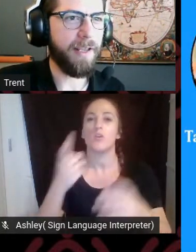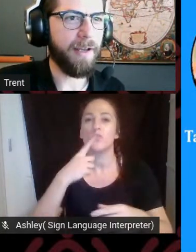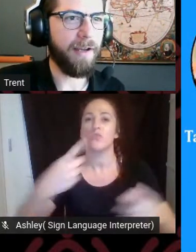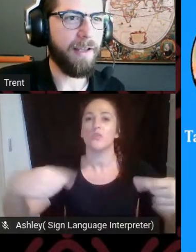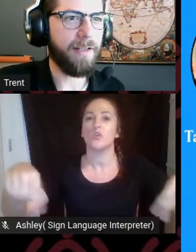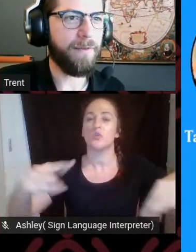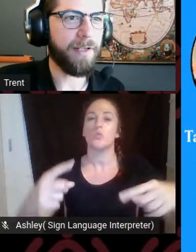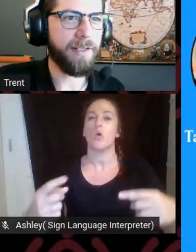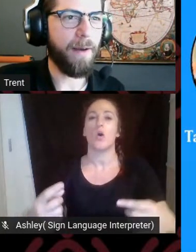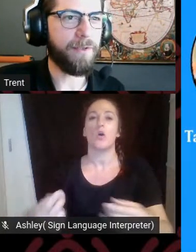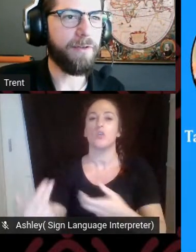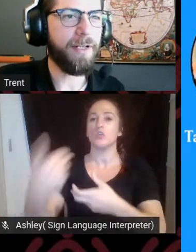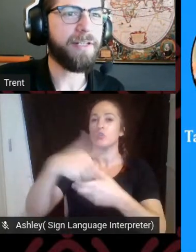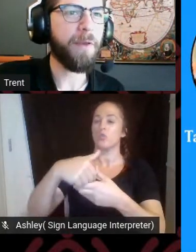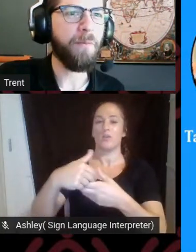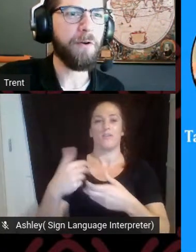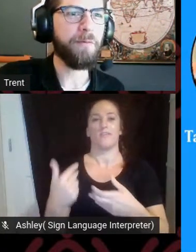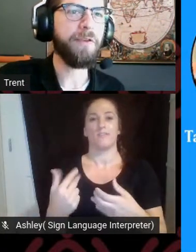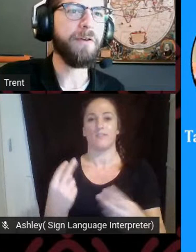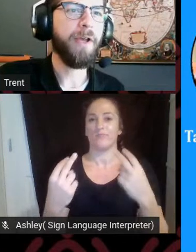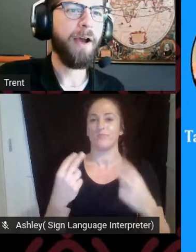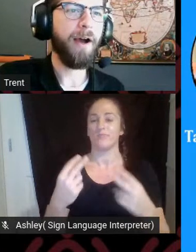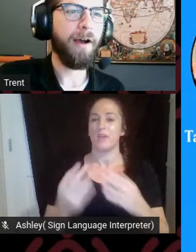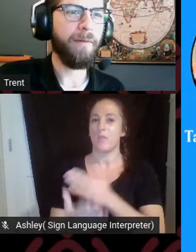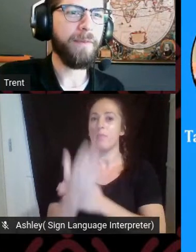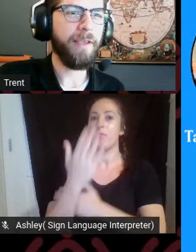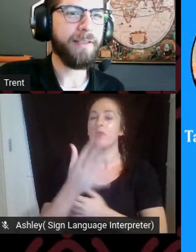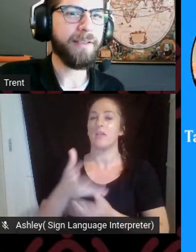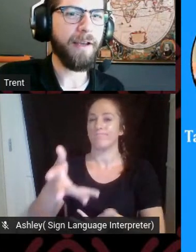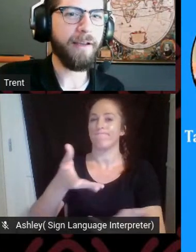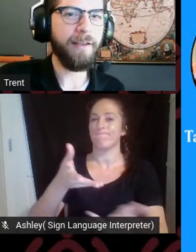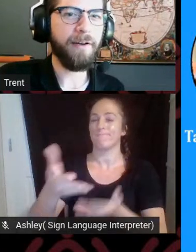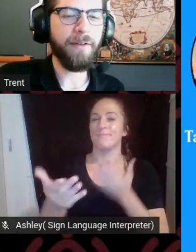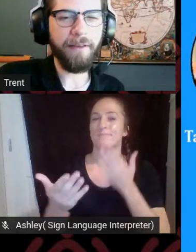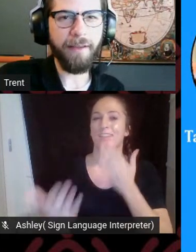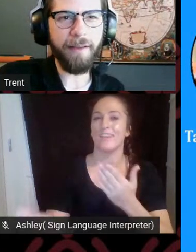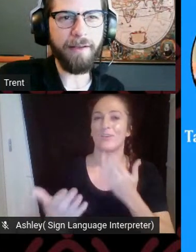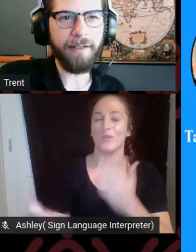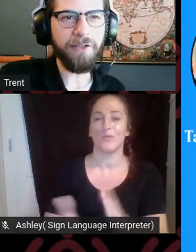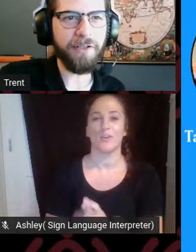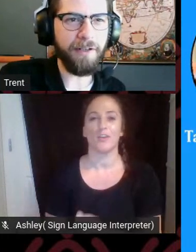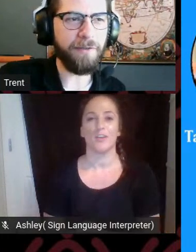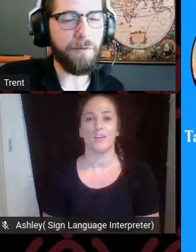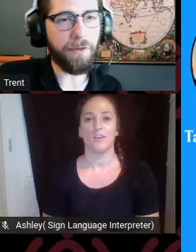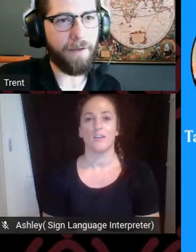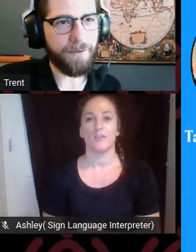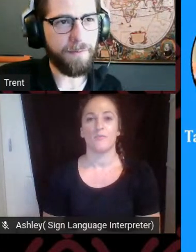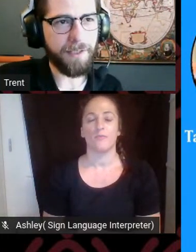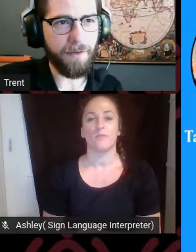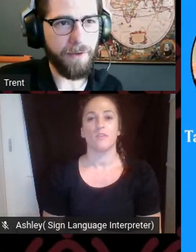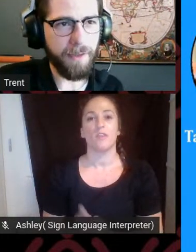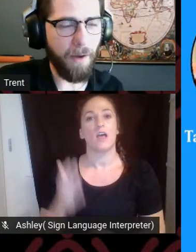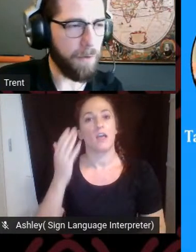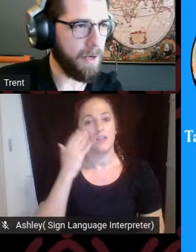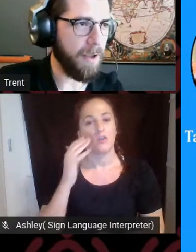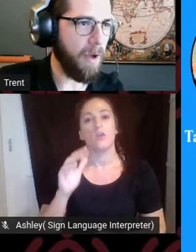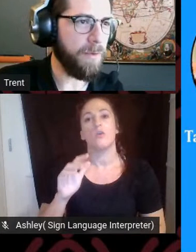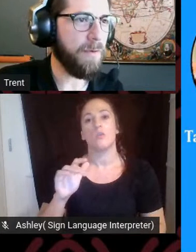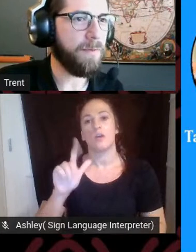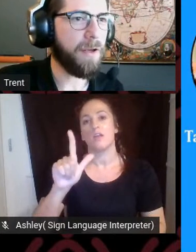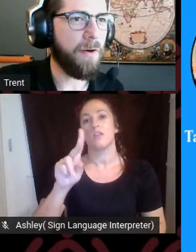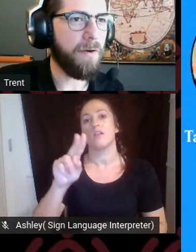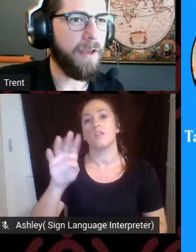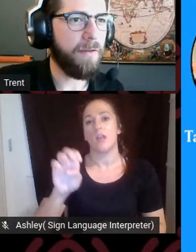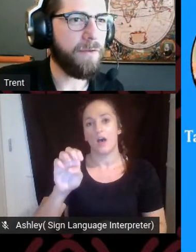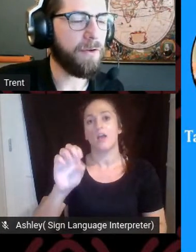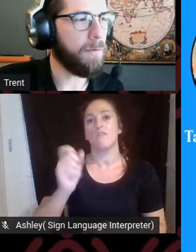us and giving us the opportunity to spend the morning with you. It's in addition to doing the live streams and stuff like that, we're here to help